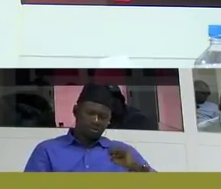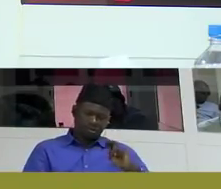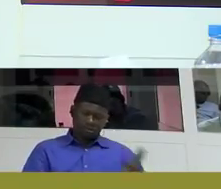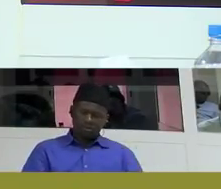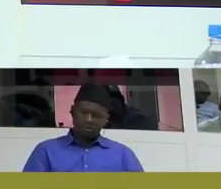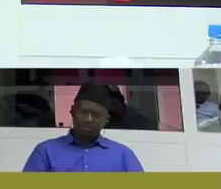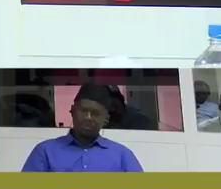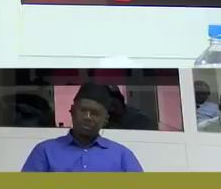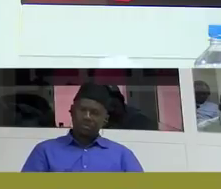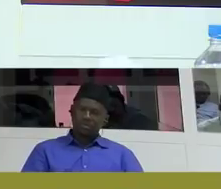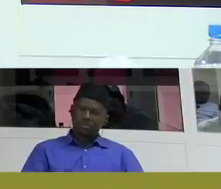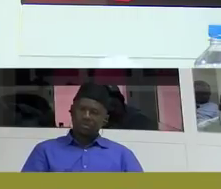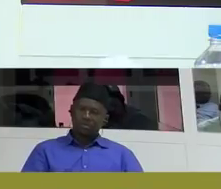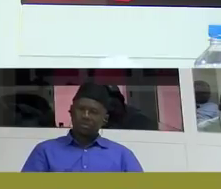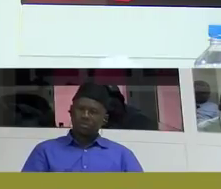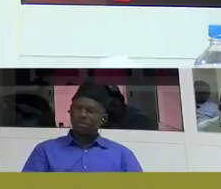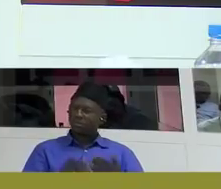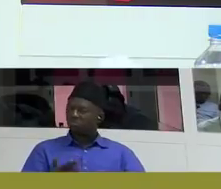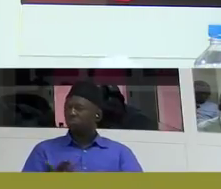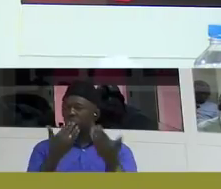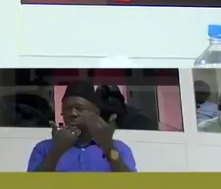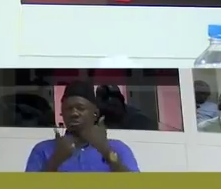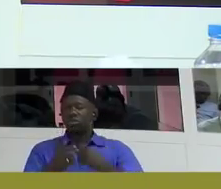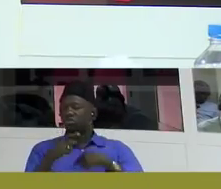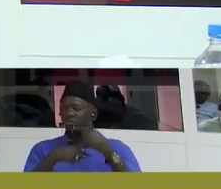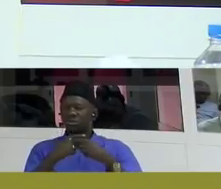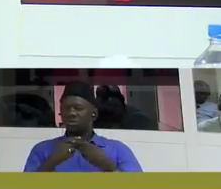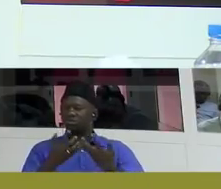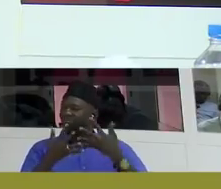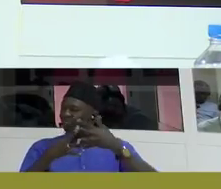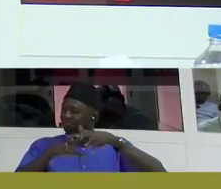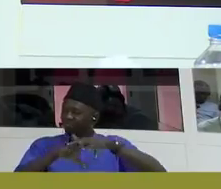It brought about a mixture of shock,